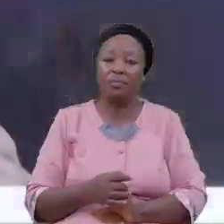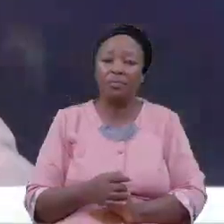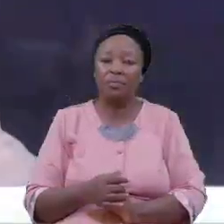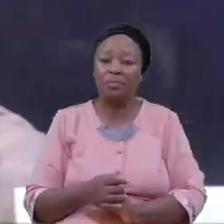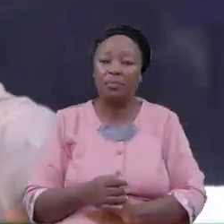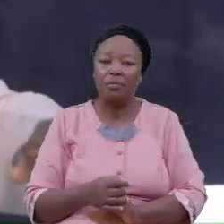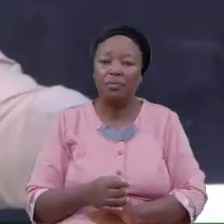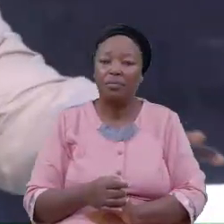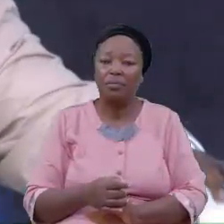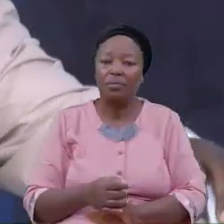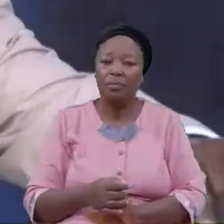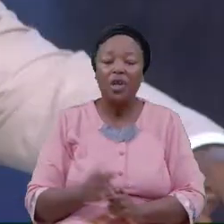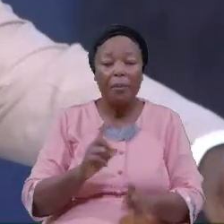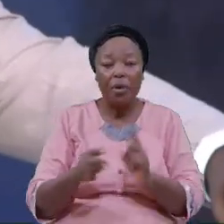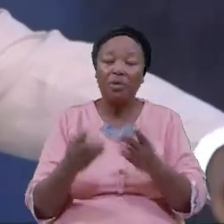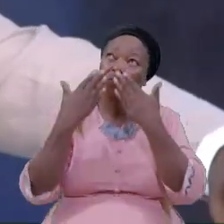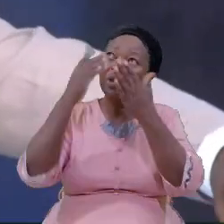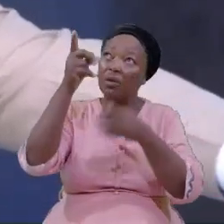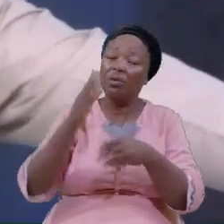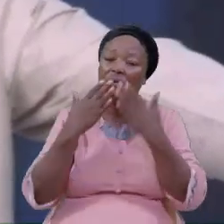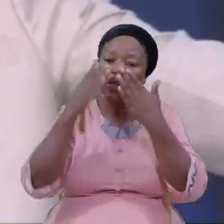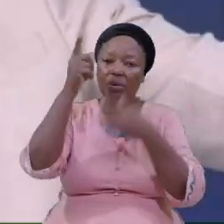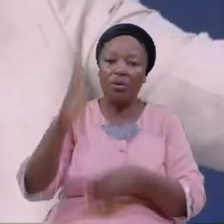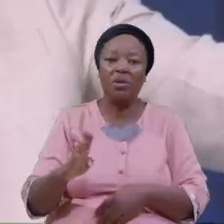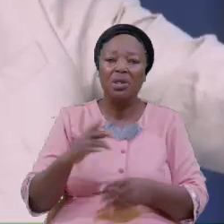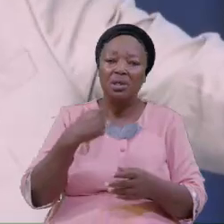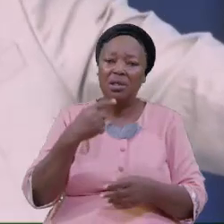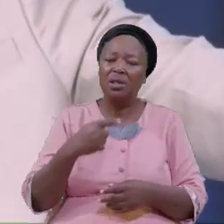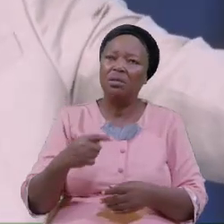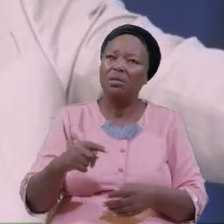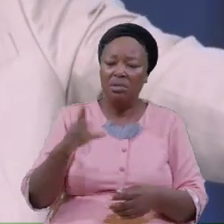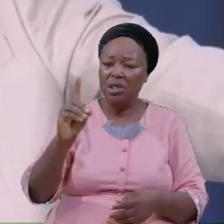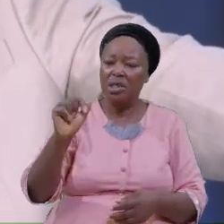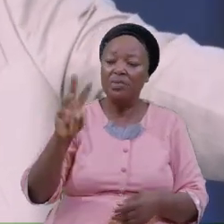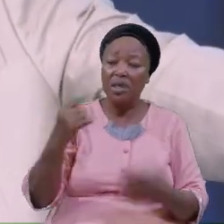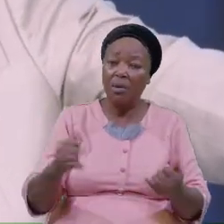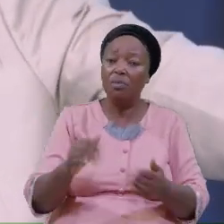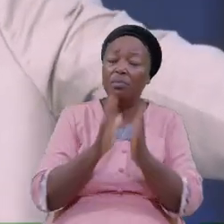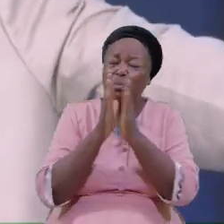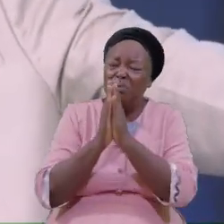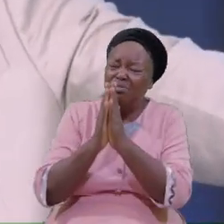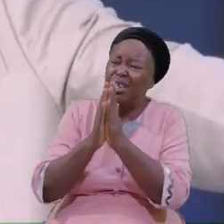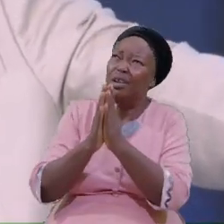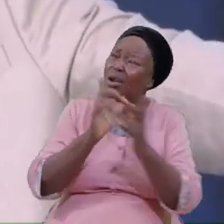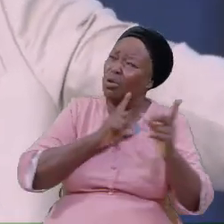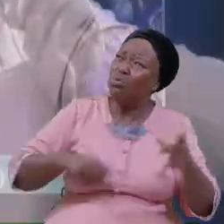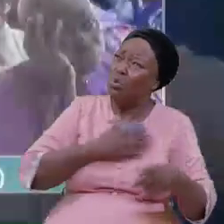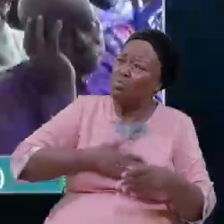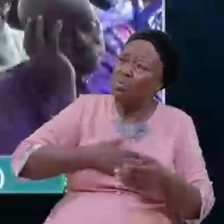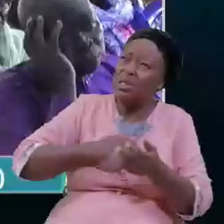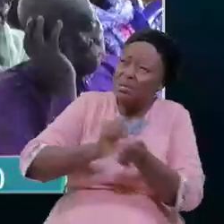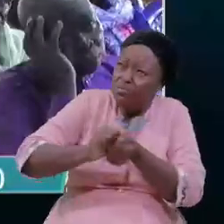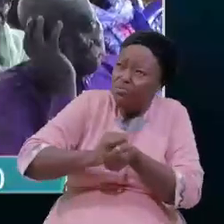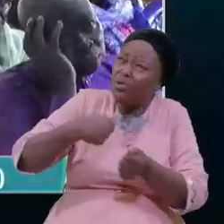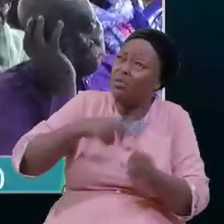But thank God he said, Lord, purge me, purge me, purge me, and I shall be whiter than snow.